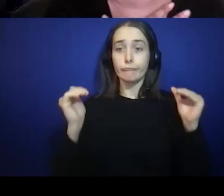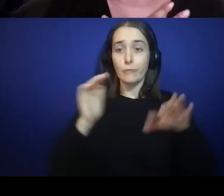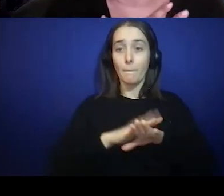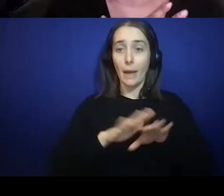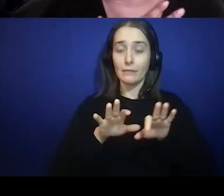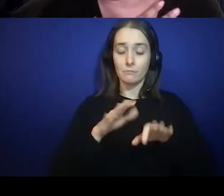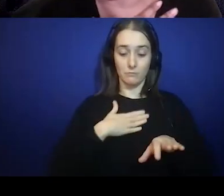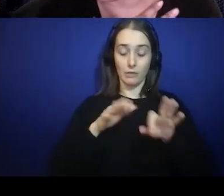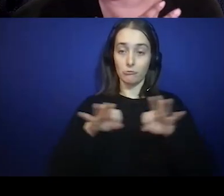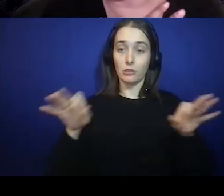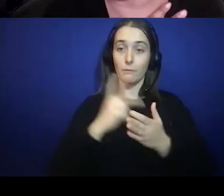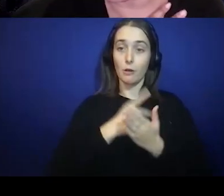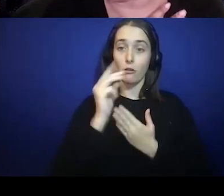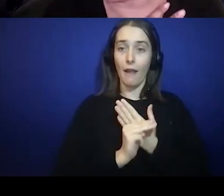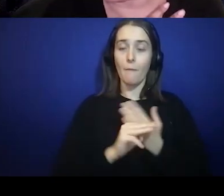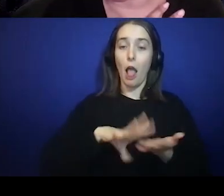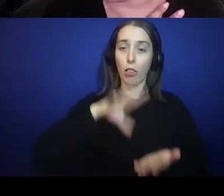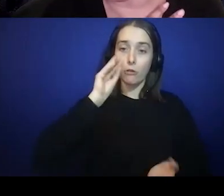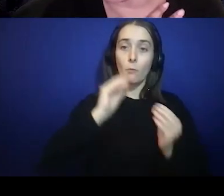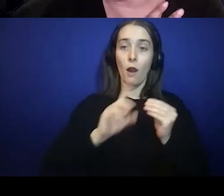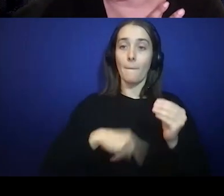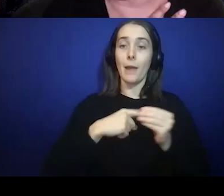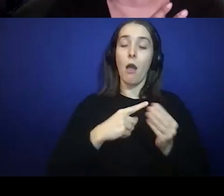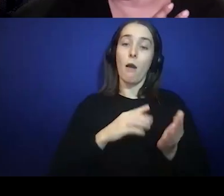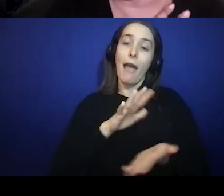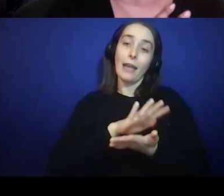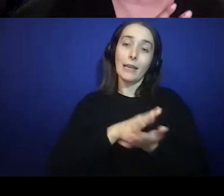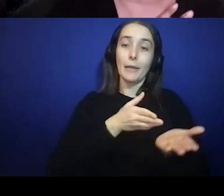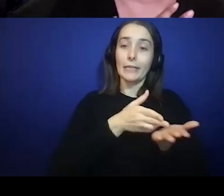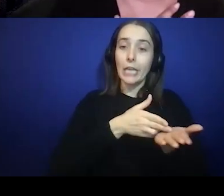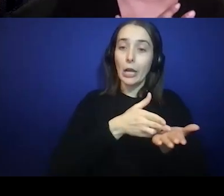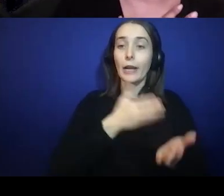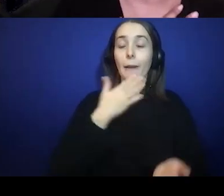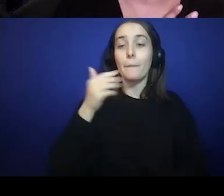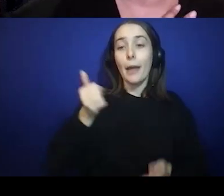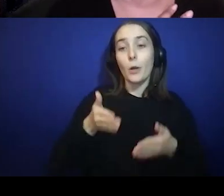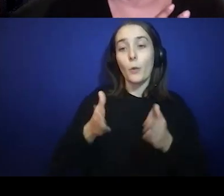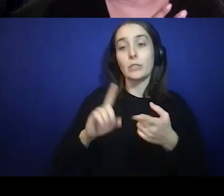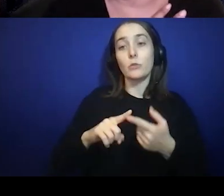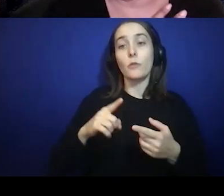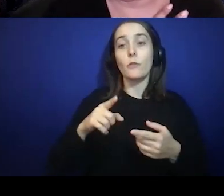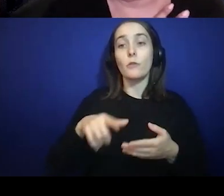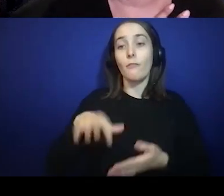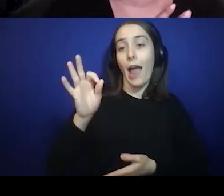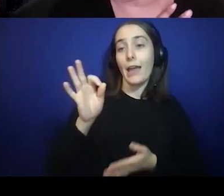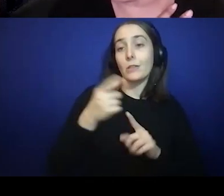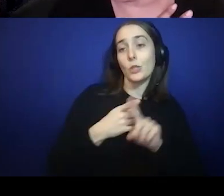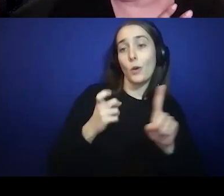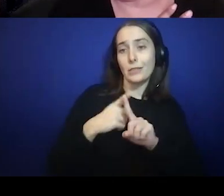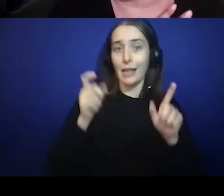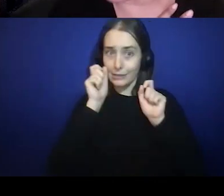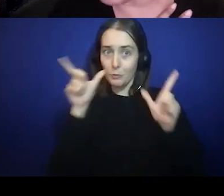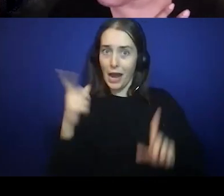program, learned more about academic integrity and better ways to find sources that surprised me. So don't